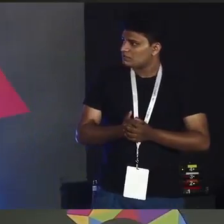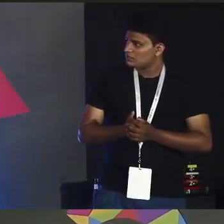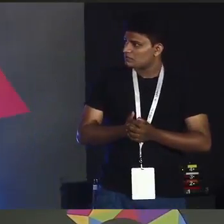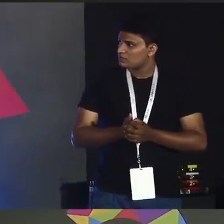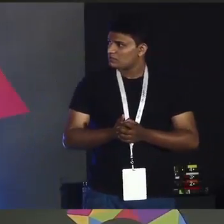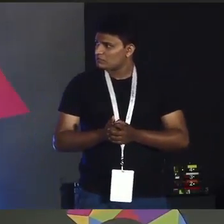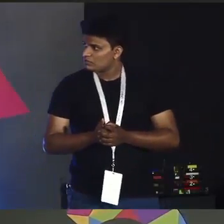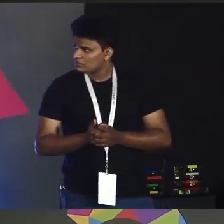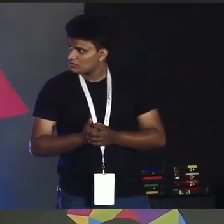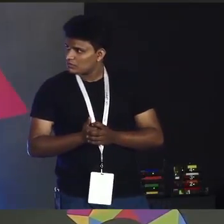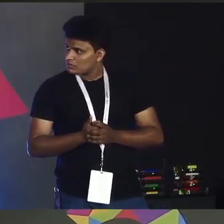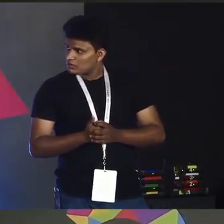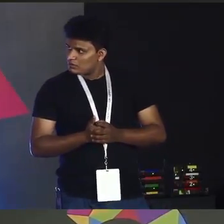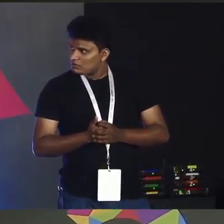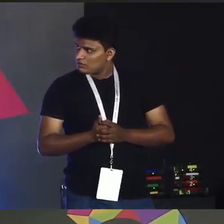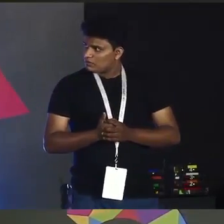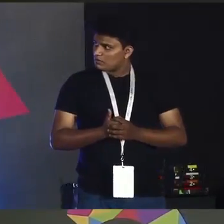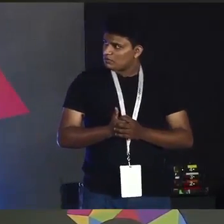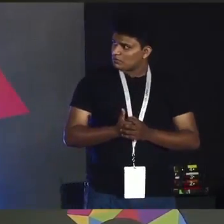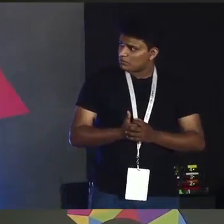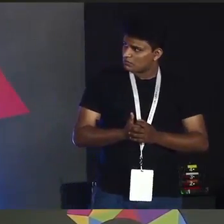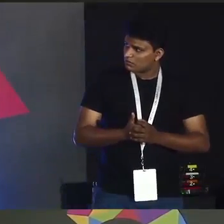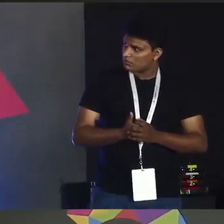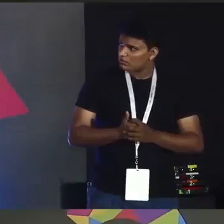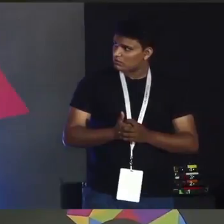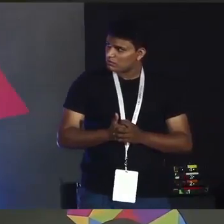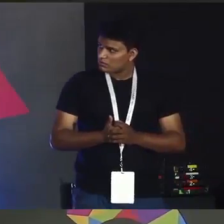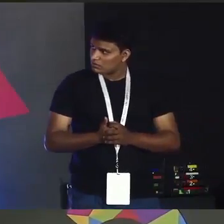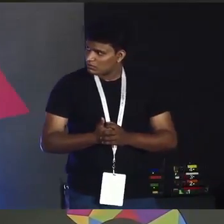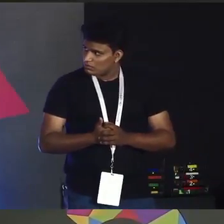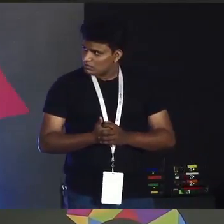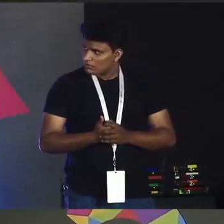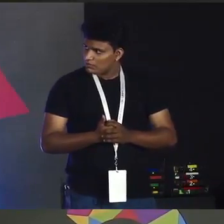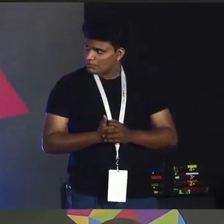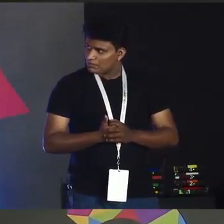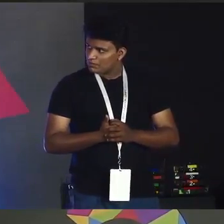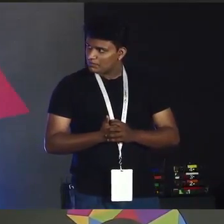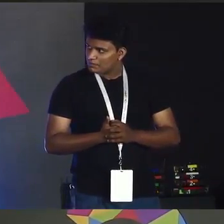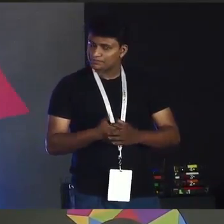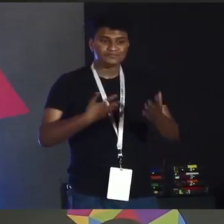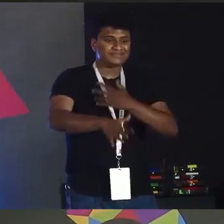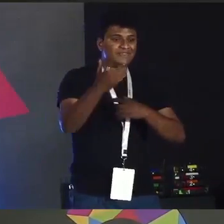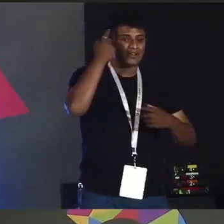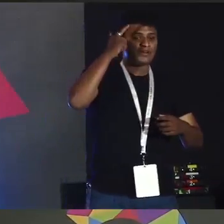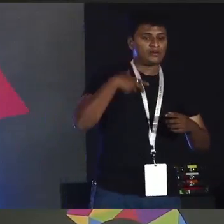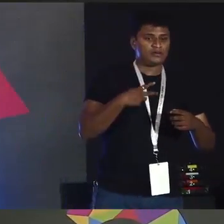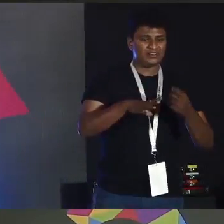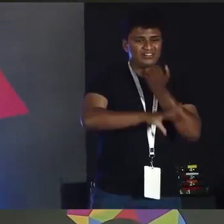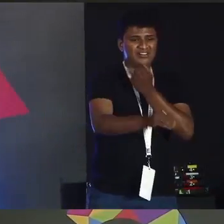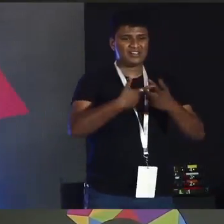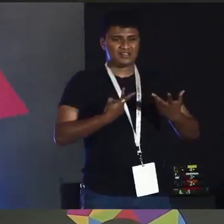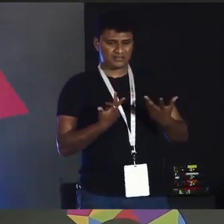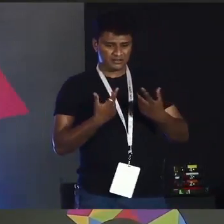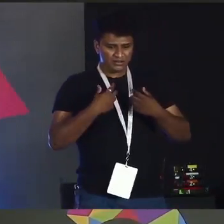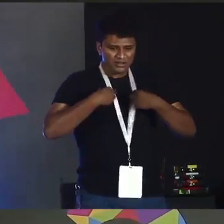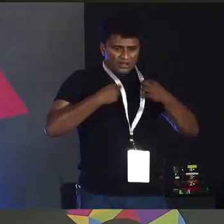the ultra-thin sanitary pad, it is always wrapped in a black polythene or in a newspaper. We said that if you do not have enough to